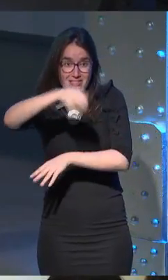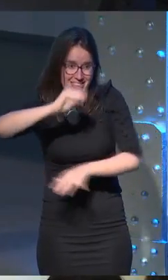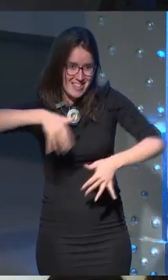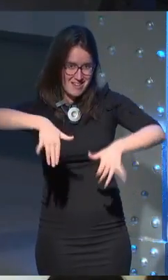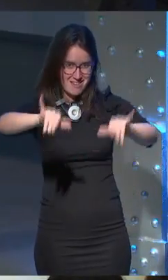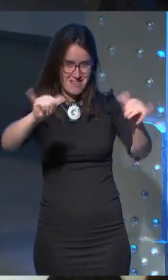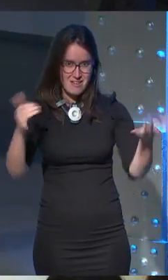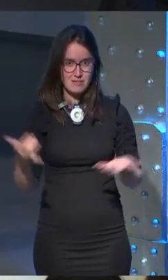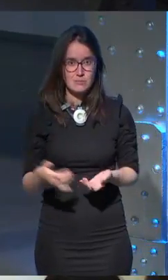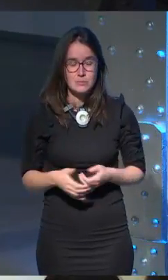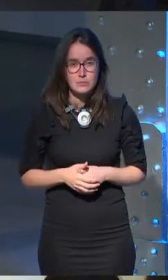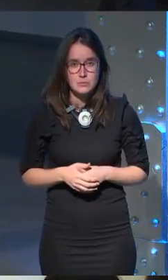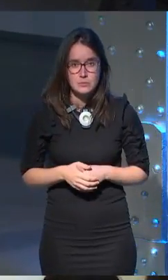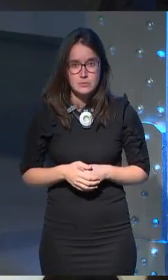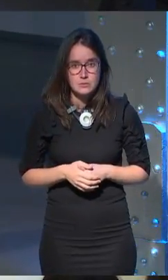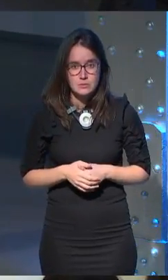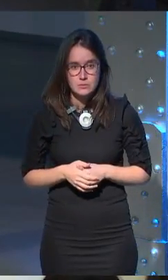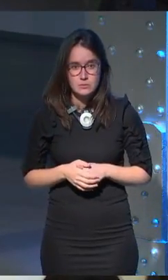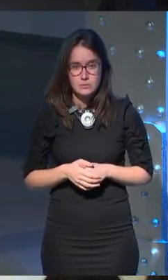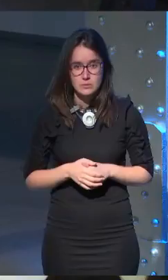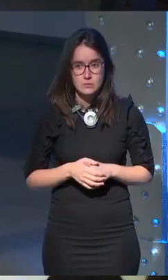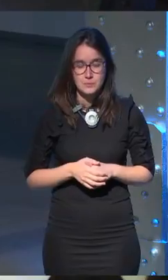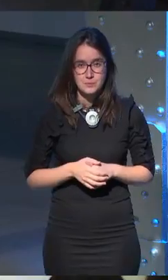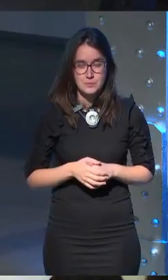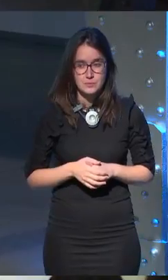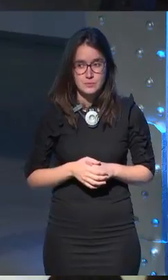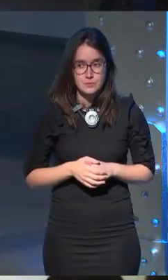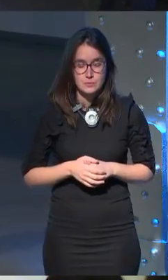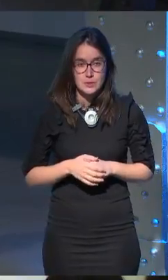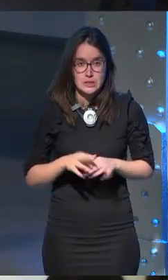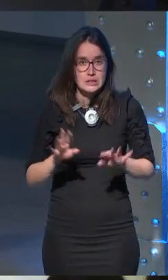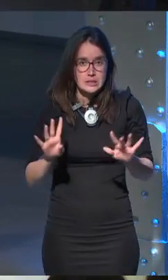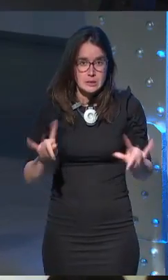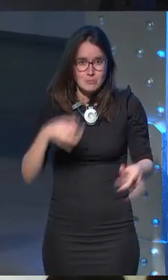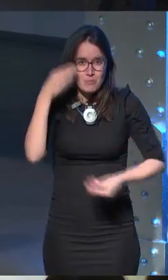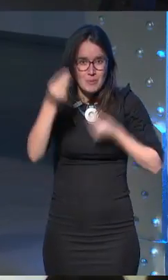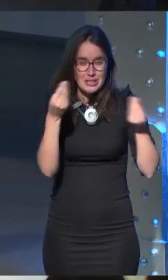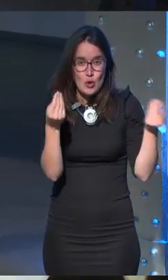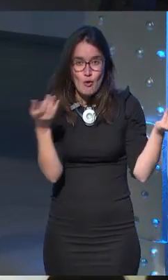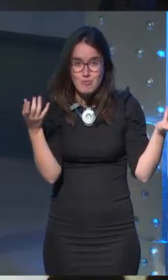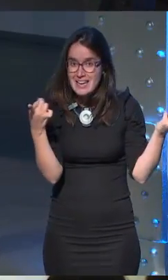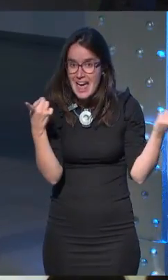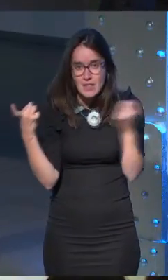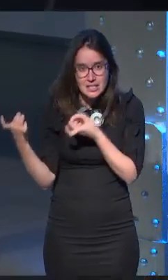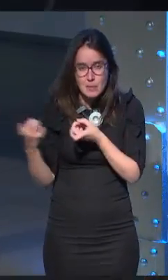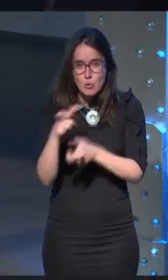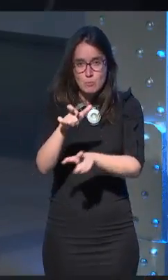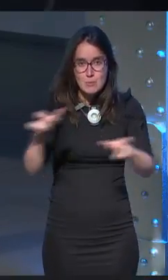to all politicians? It's a mystery that we cannot understand. I think we need more people in government,